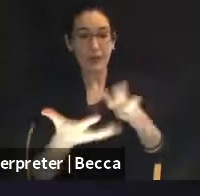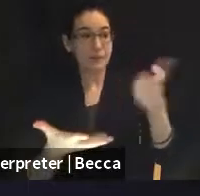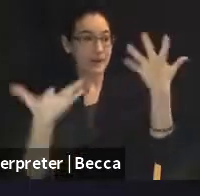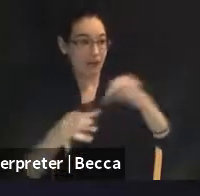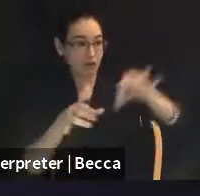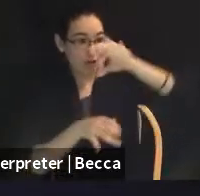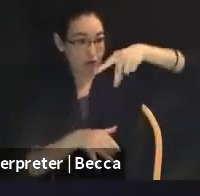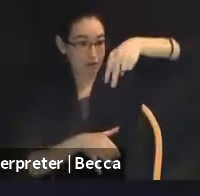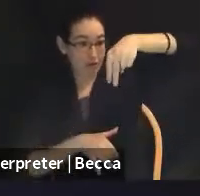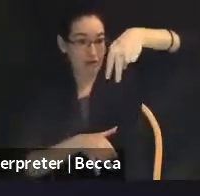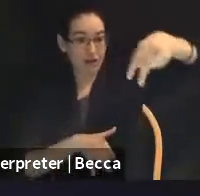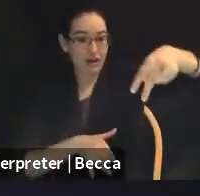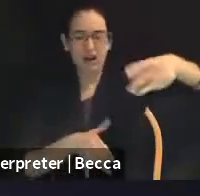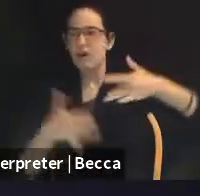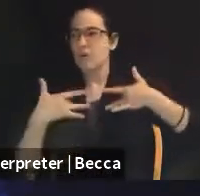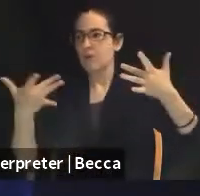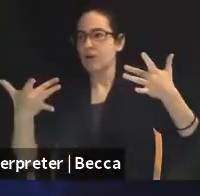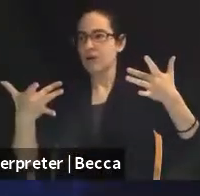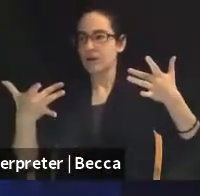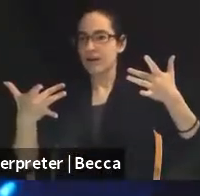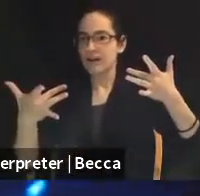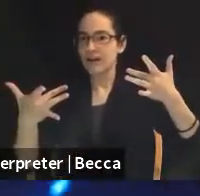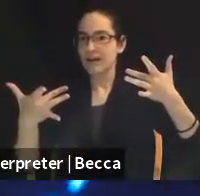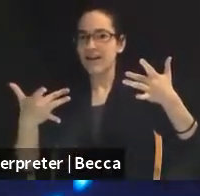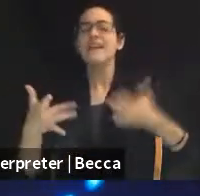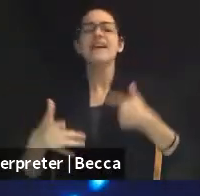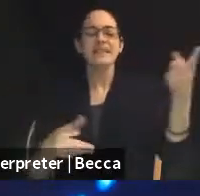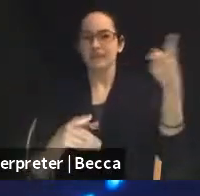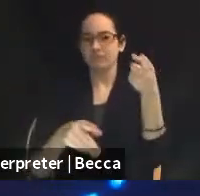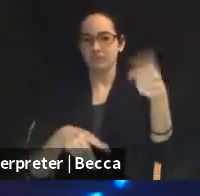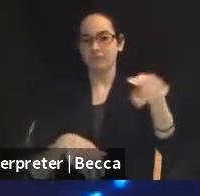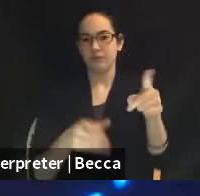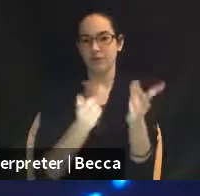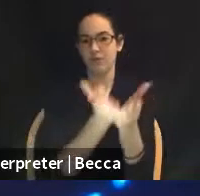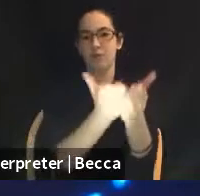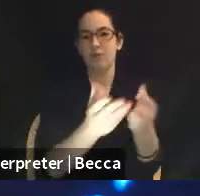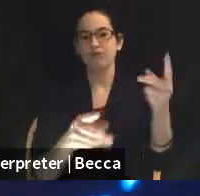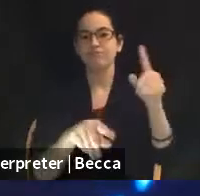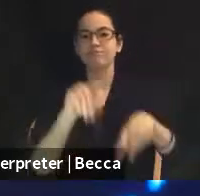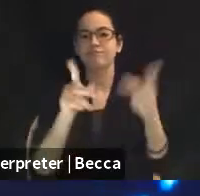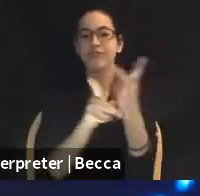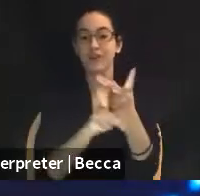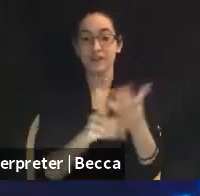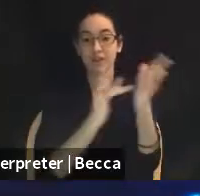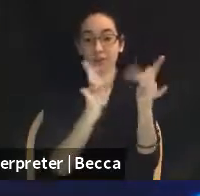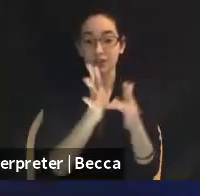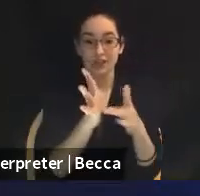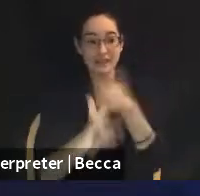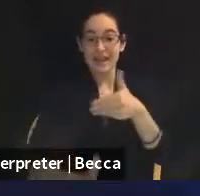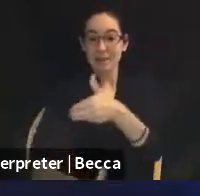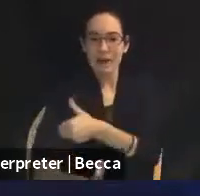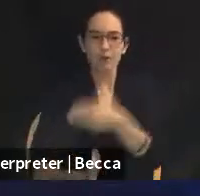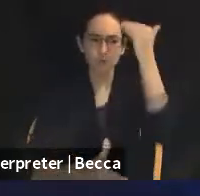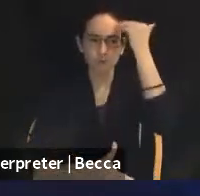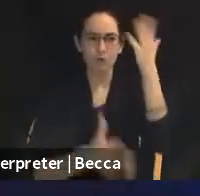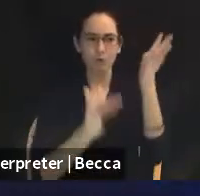us? Are you kidding me? They couldn't identify that it was Jesus. They knew he had the power to do, but they didn't identify him as Jesus. And then